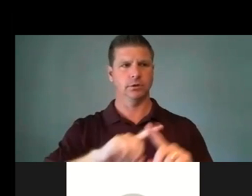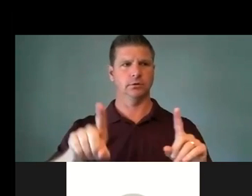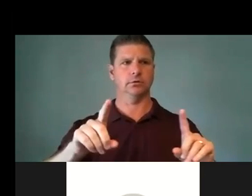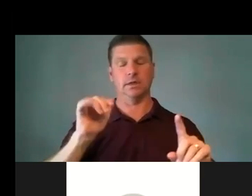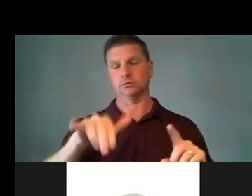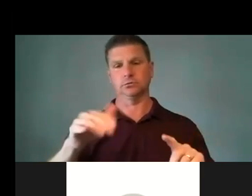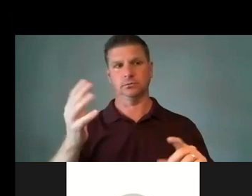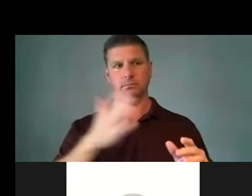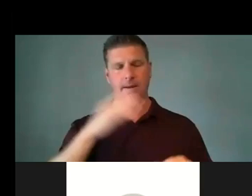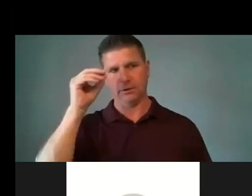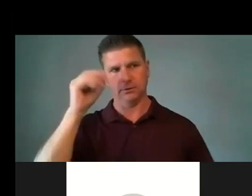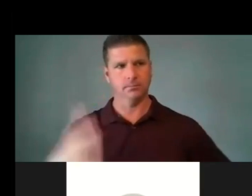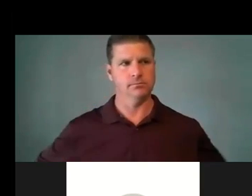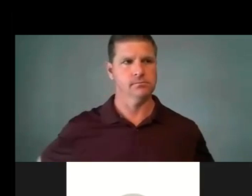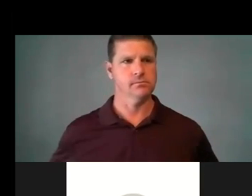am.